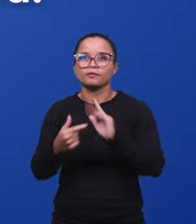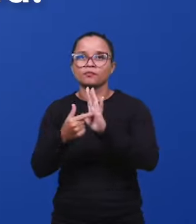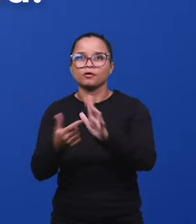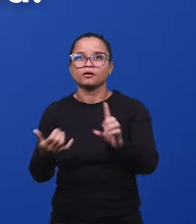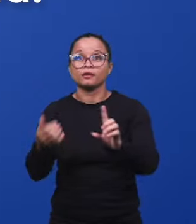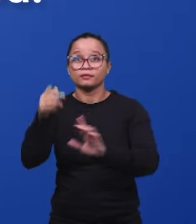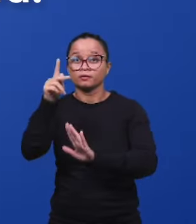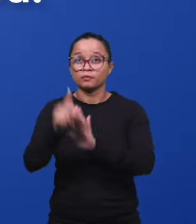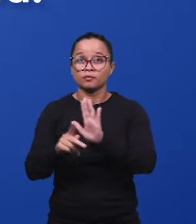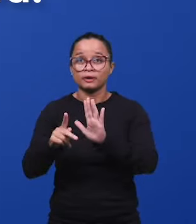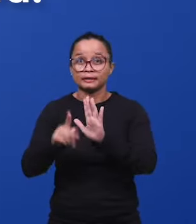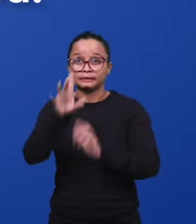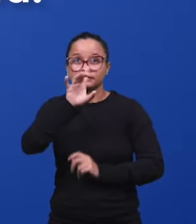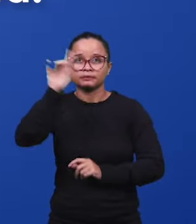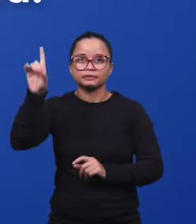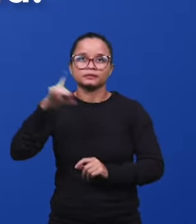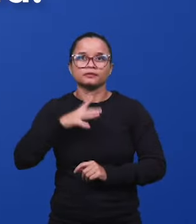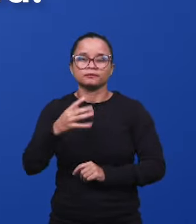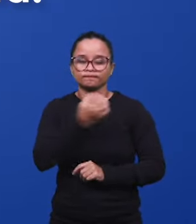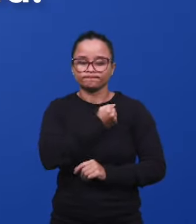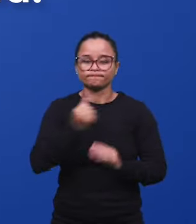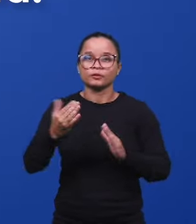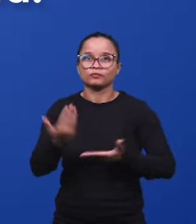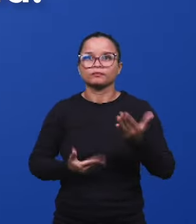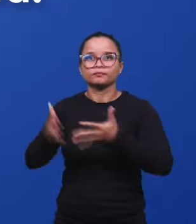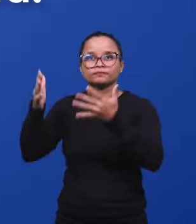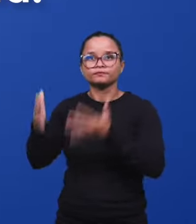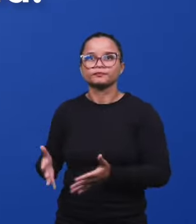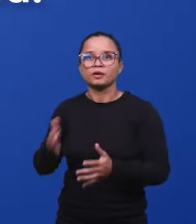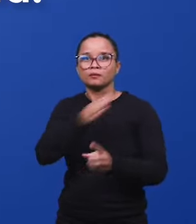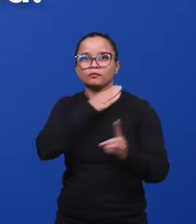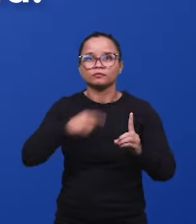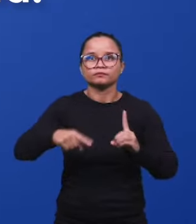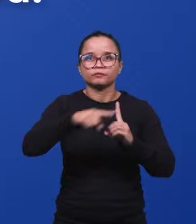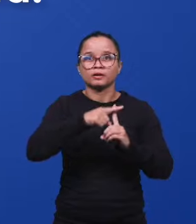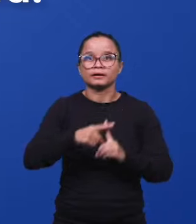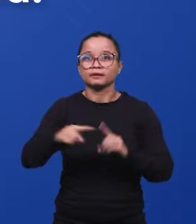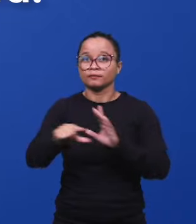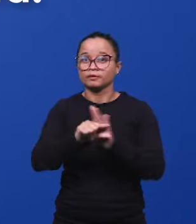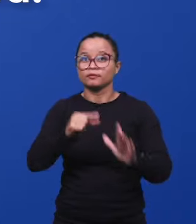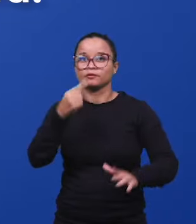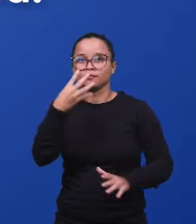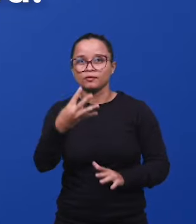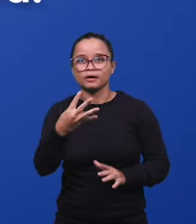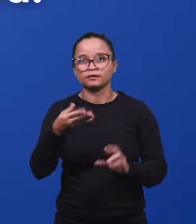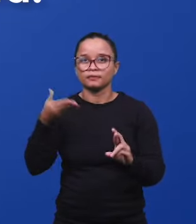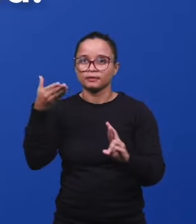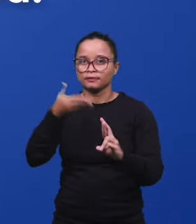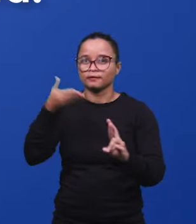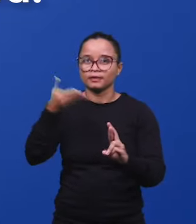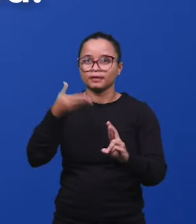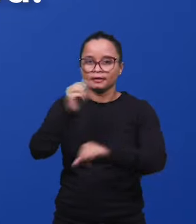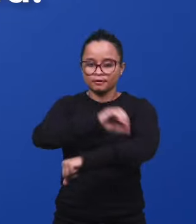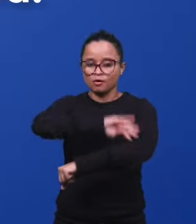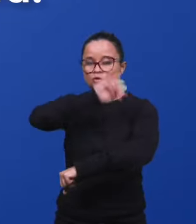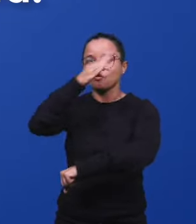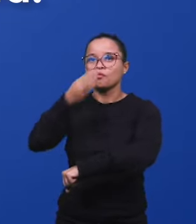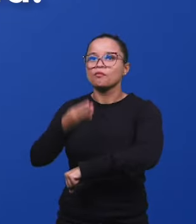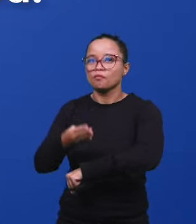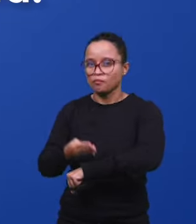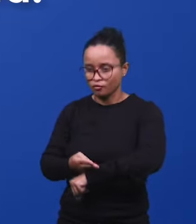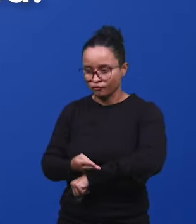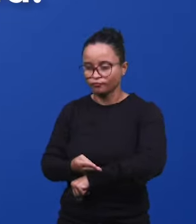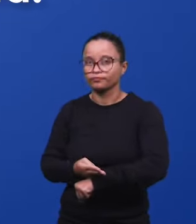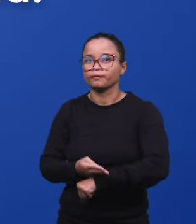God's project of saving the faithful church through Jesus' sacrifice. Verse 6 references the mountain of